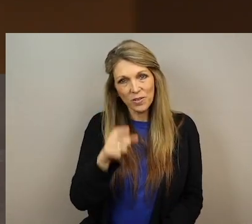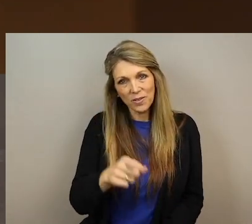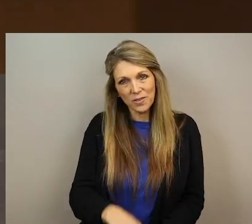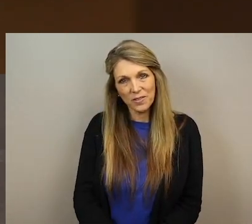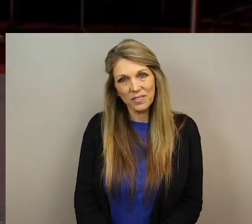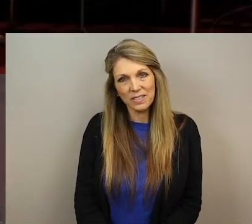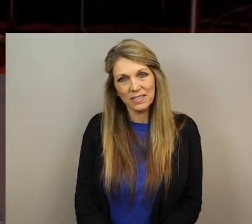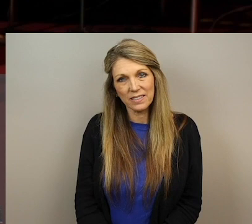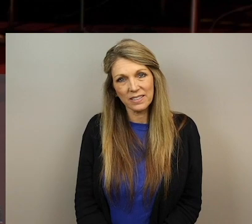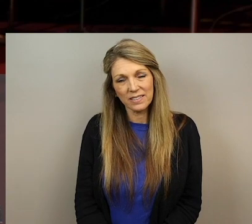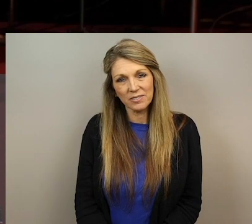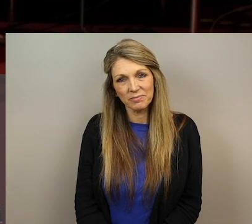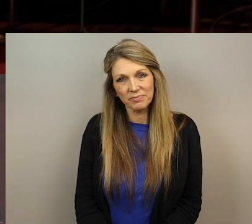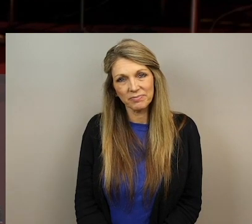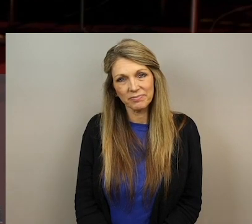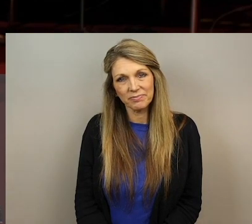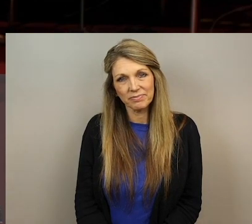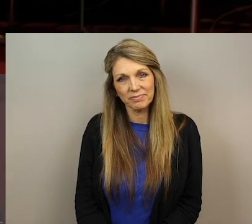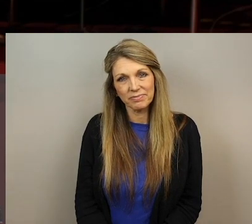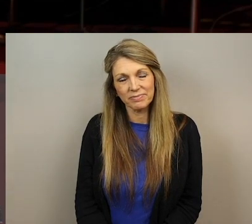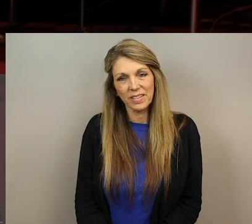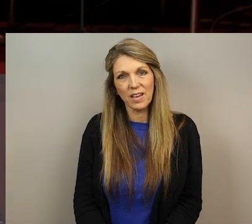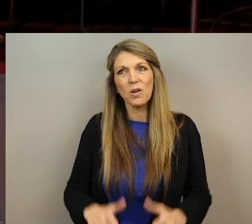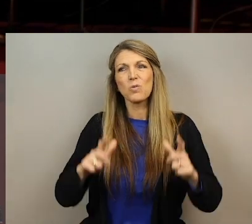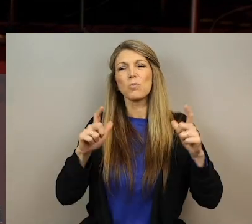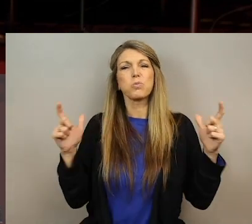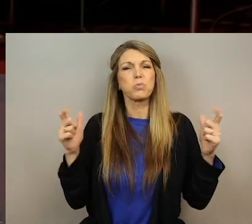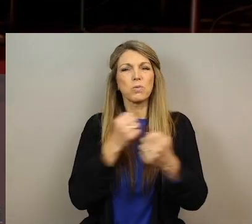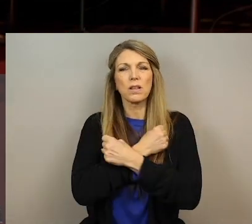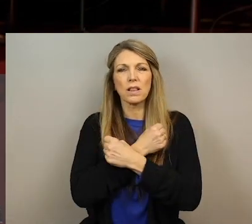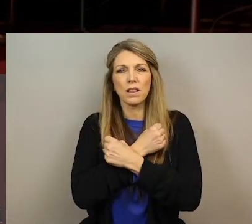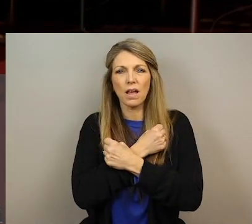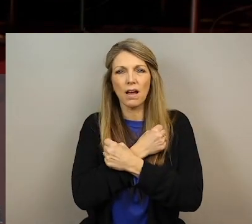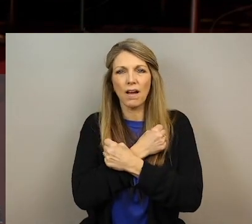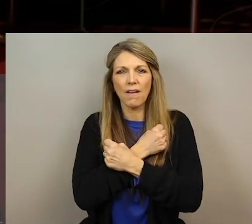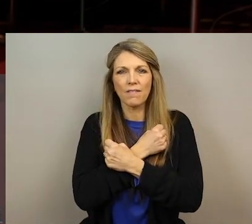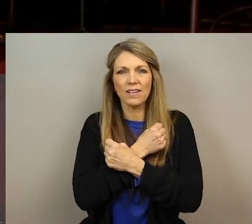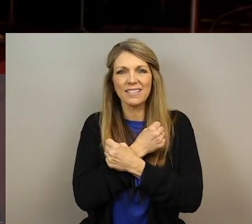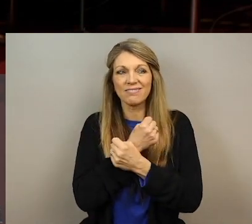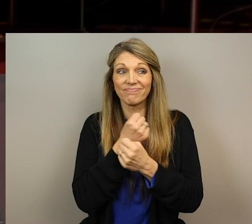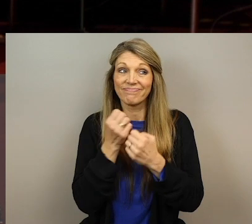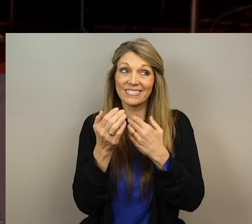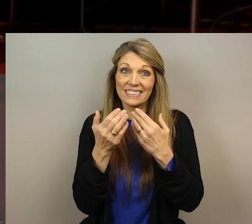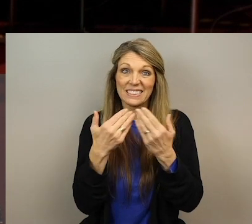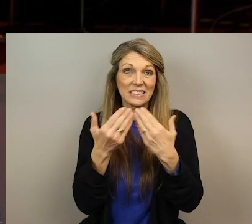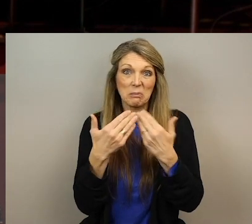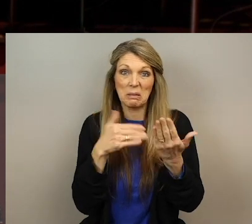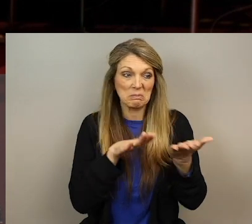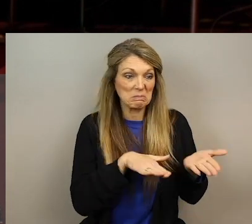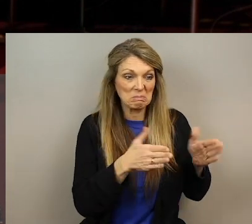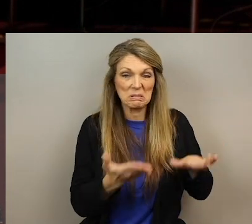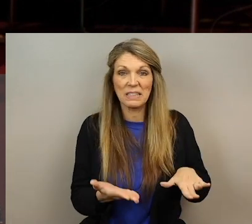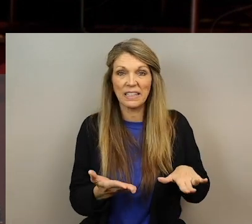you. So He says, "The great love in which He loved us, even when we were dead in